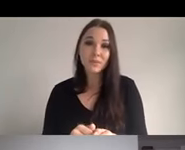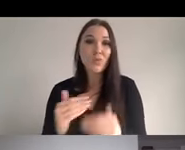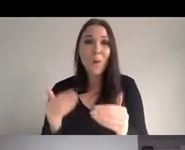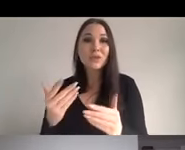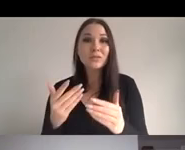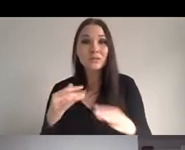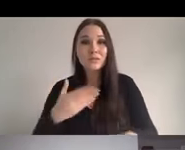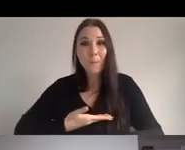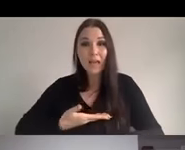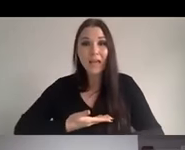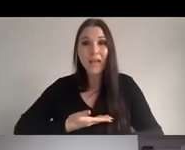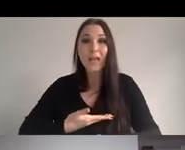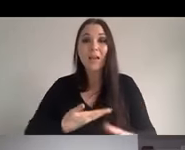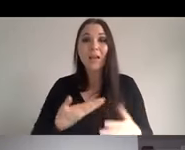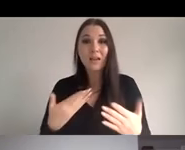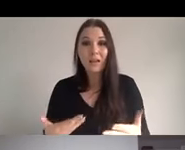there's